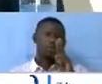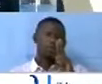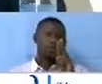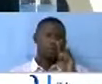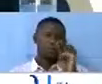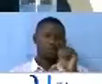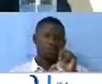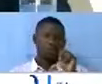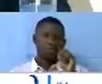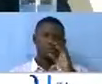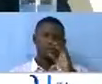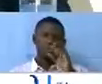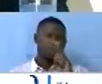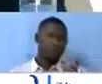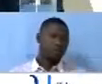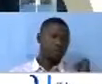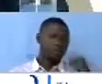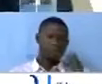The Ndurcham